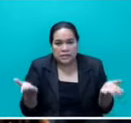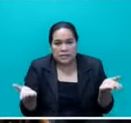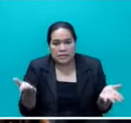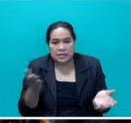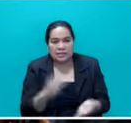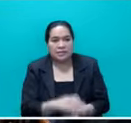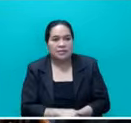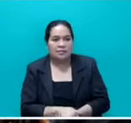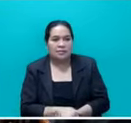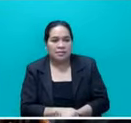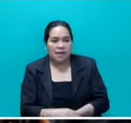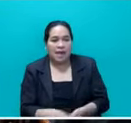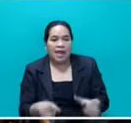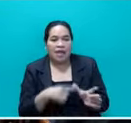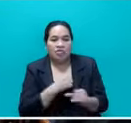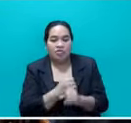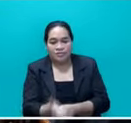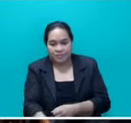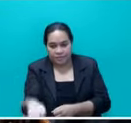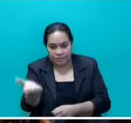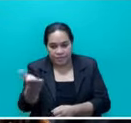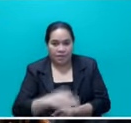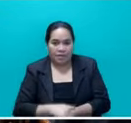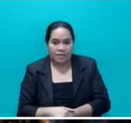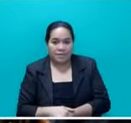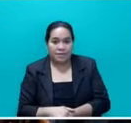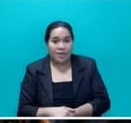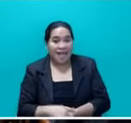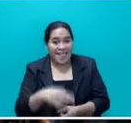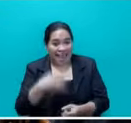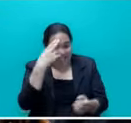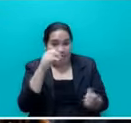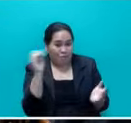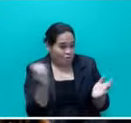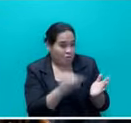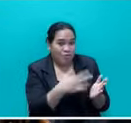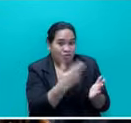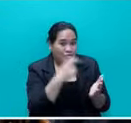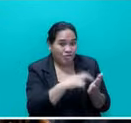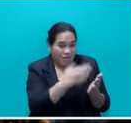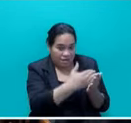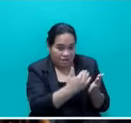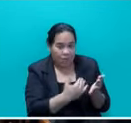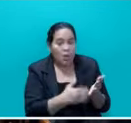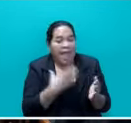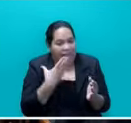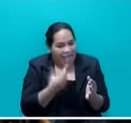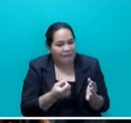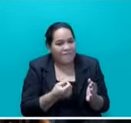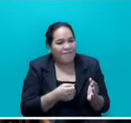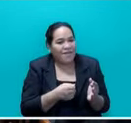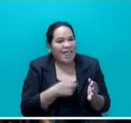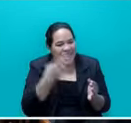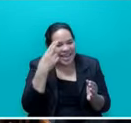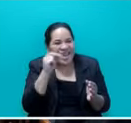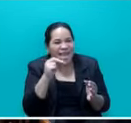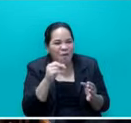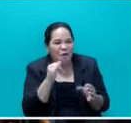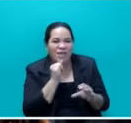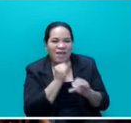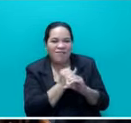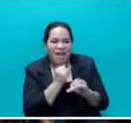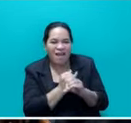Honourable Attorney General. So the register will obviously also have the offence. it won't just say sexual